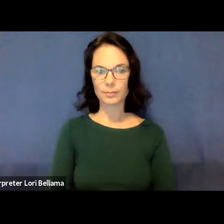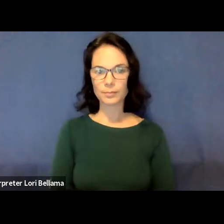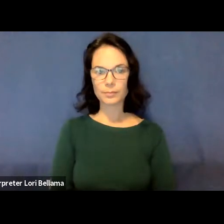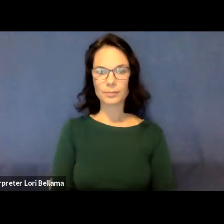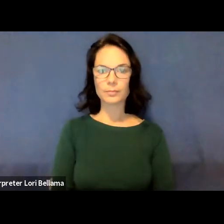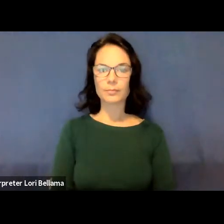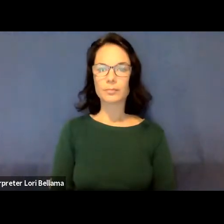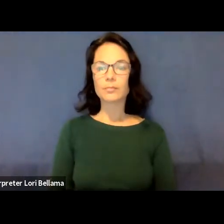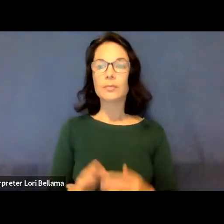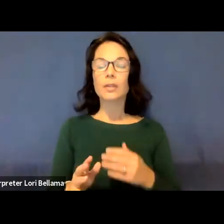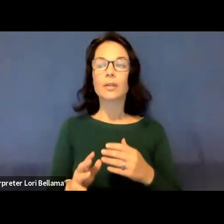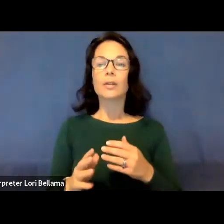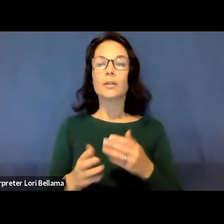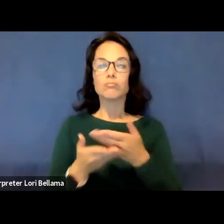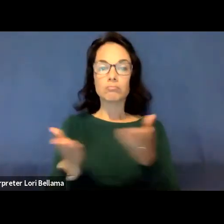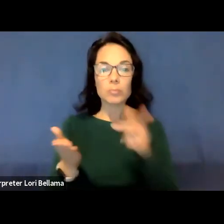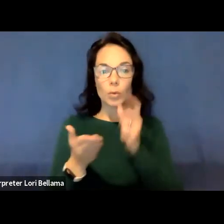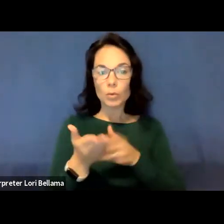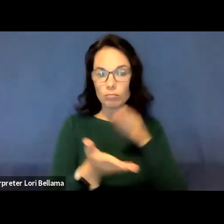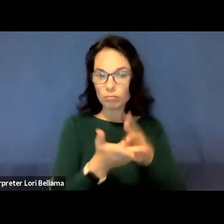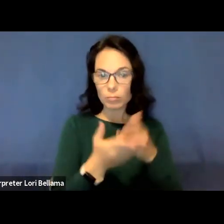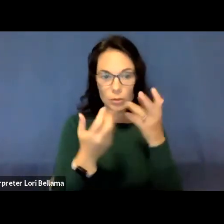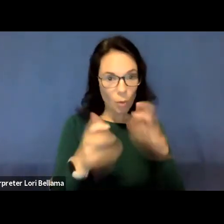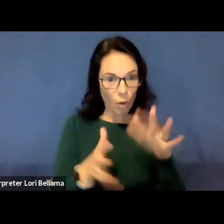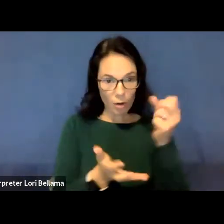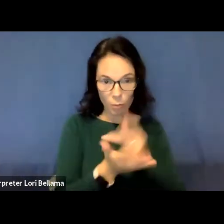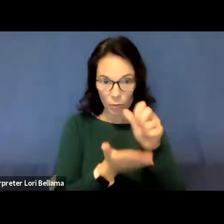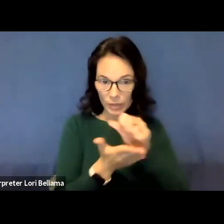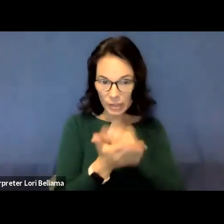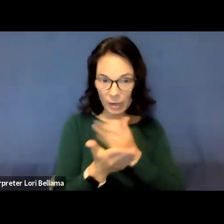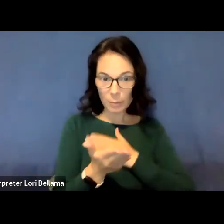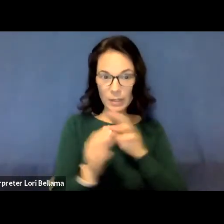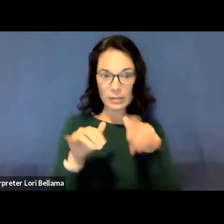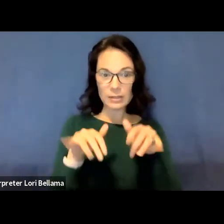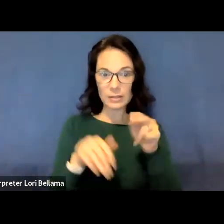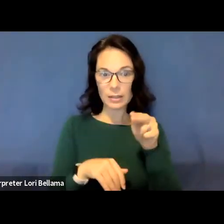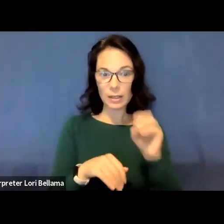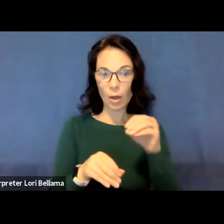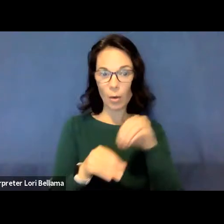And all those opposed to approving the agenda, type no in the chat box.